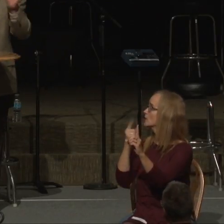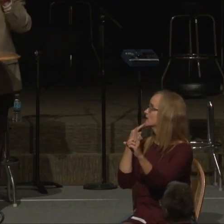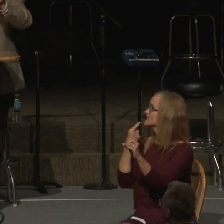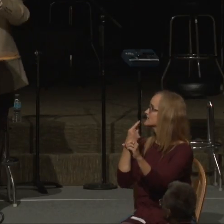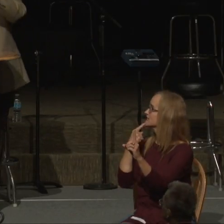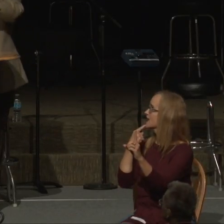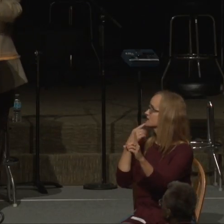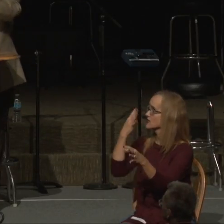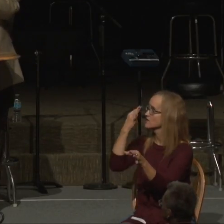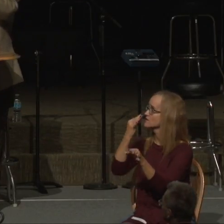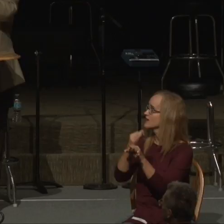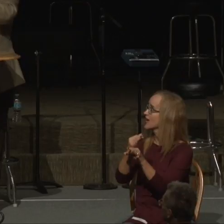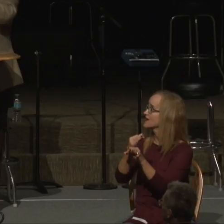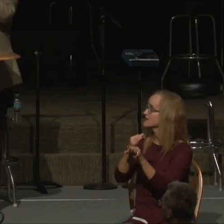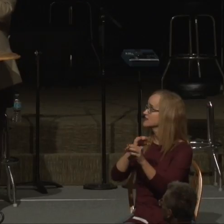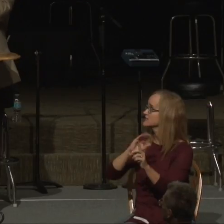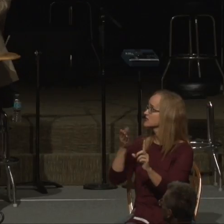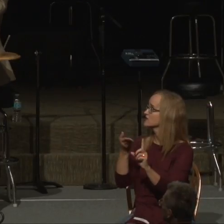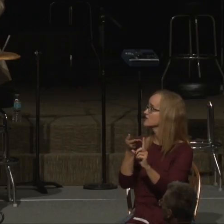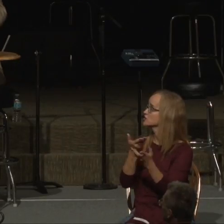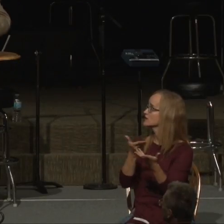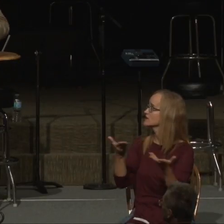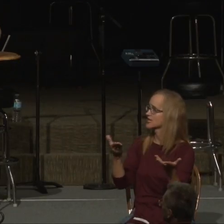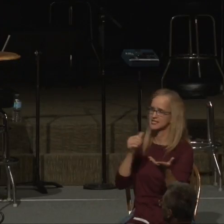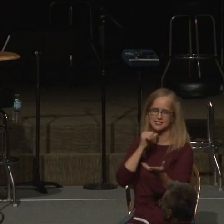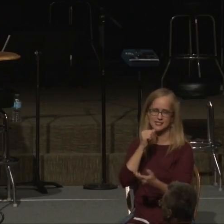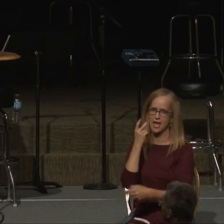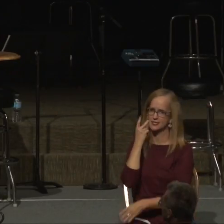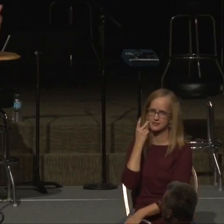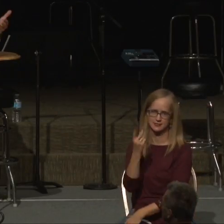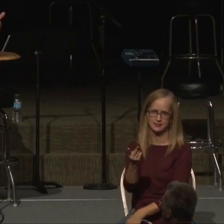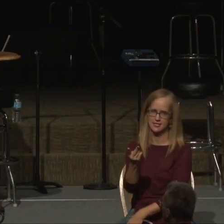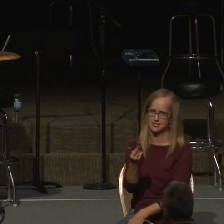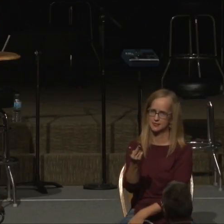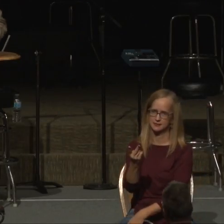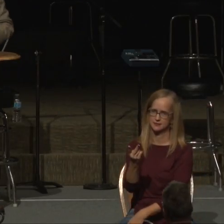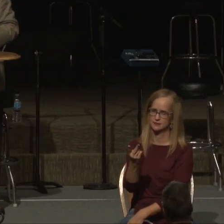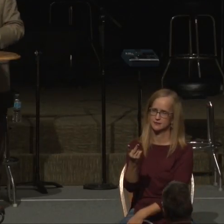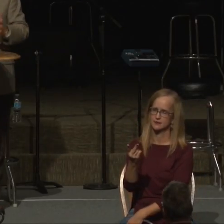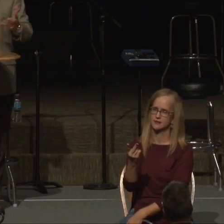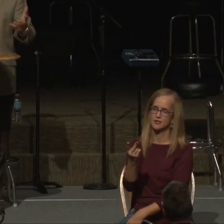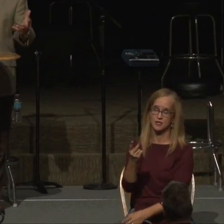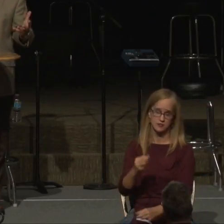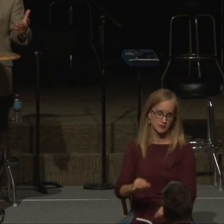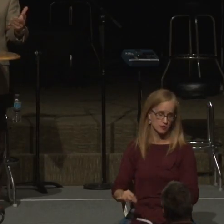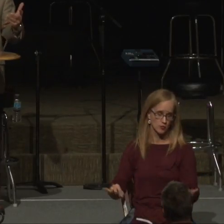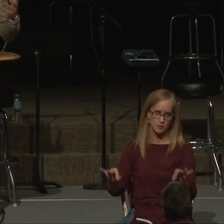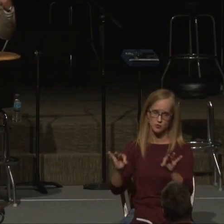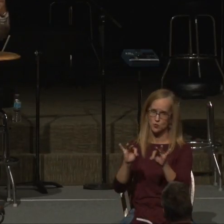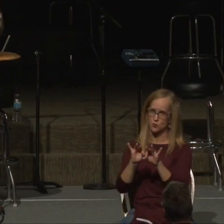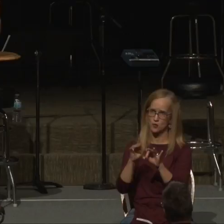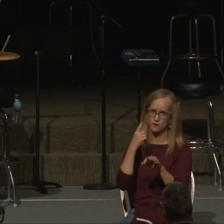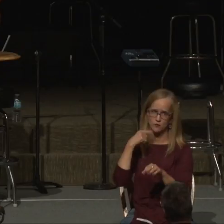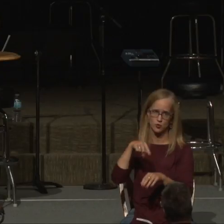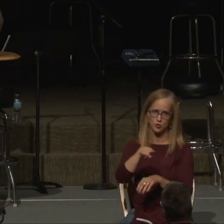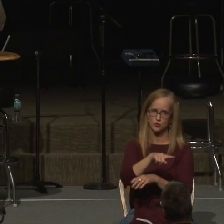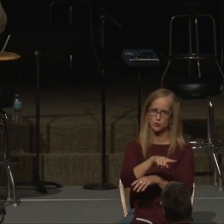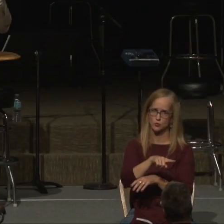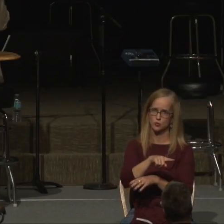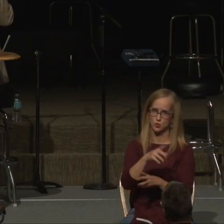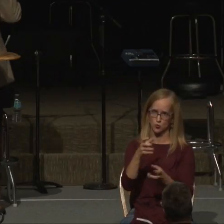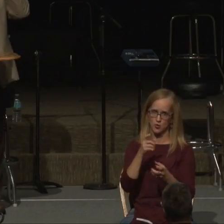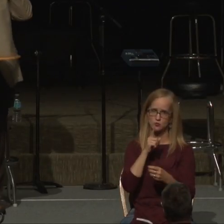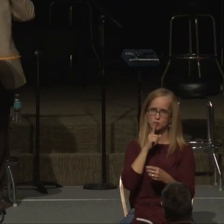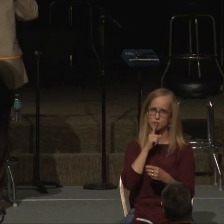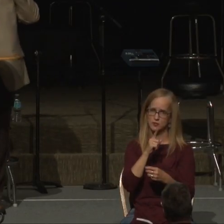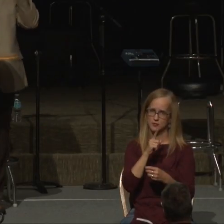that faith is the conviction of things not seen. Now, this is going to be so important to you. You want to really